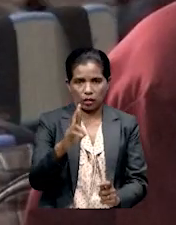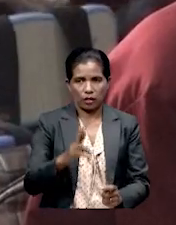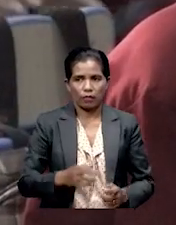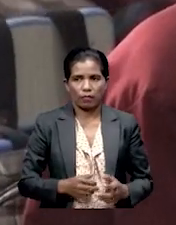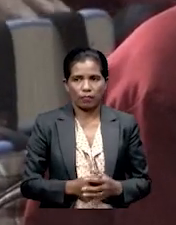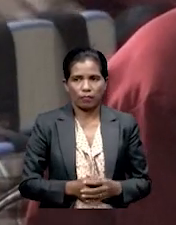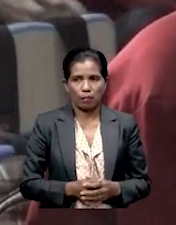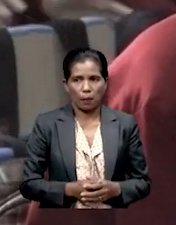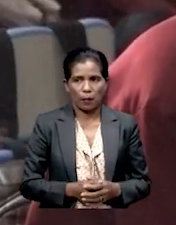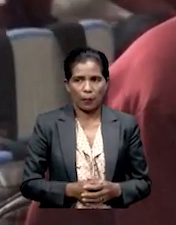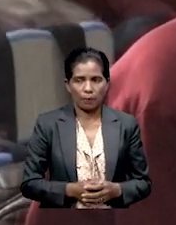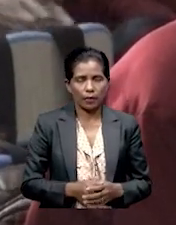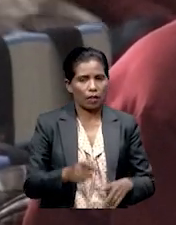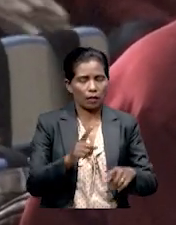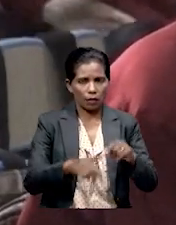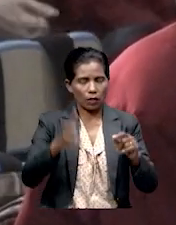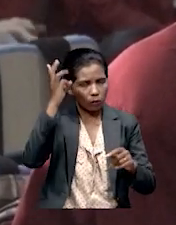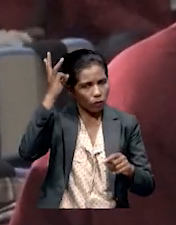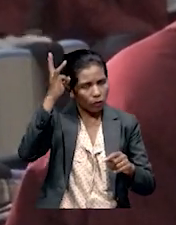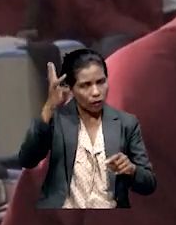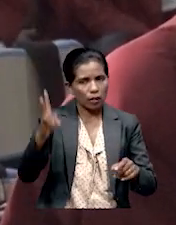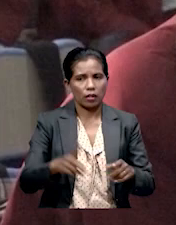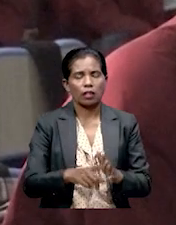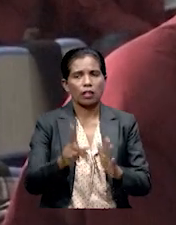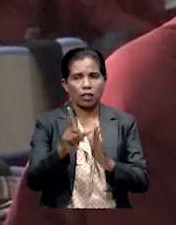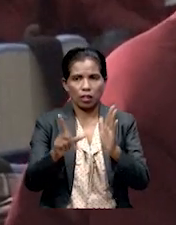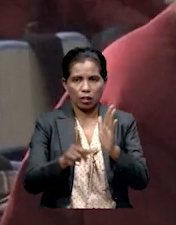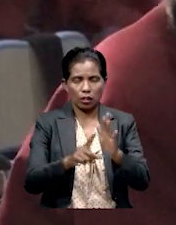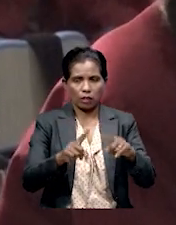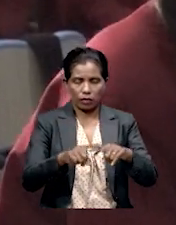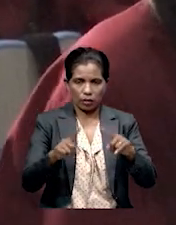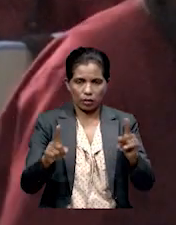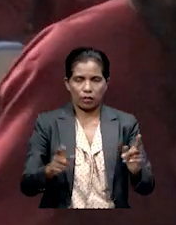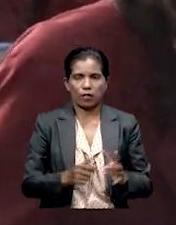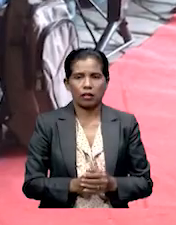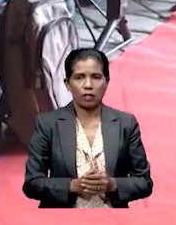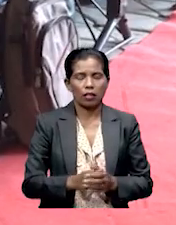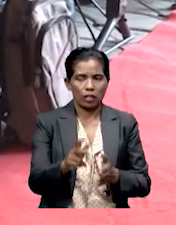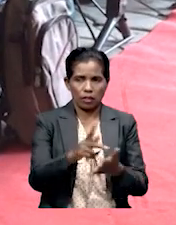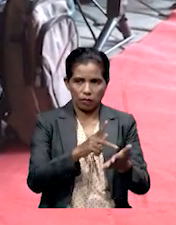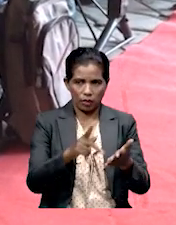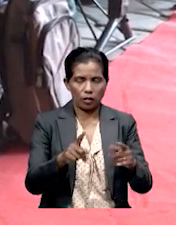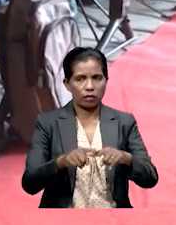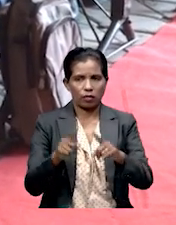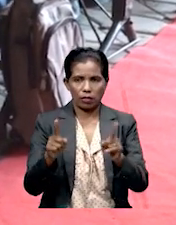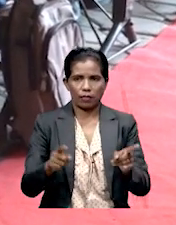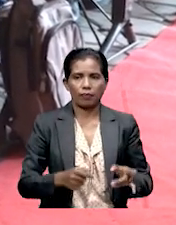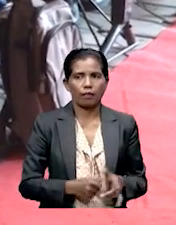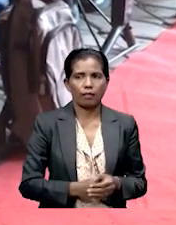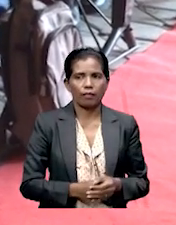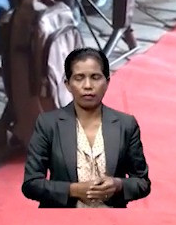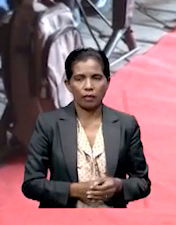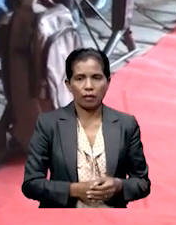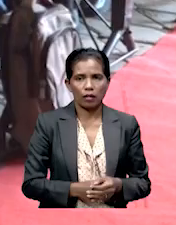criminal? I mean, who food the patronage? Institution criminal, institution criminal. It's a very good. E sentença